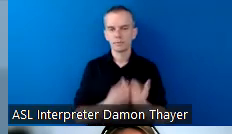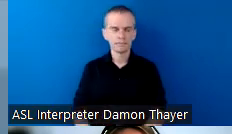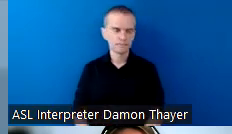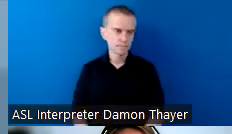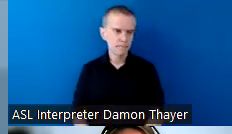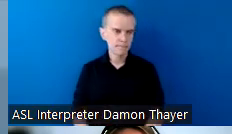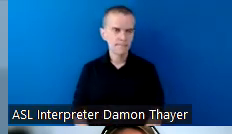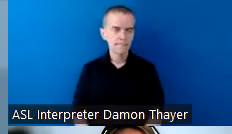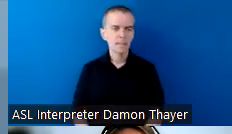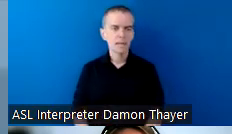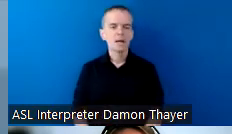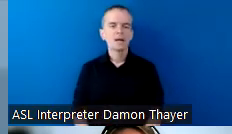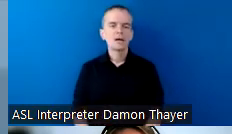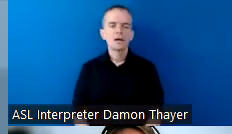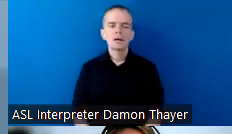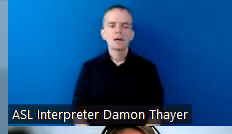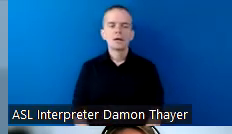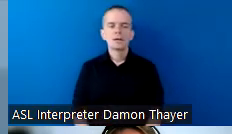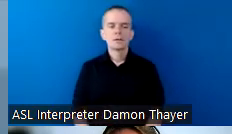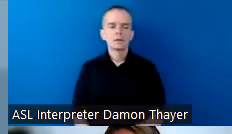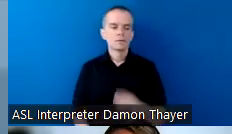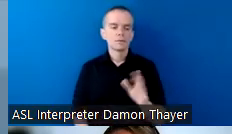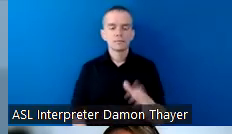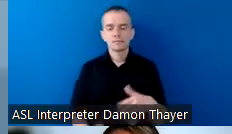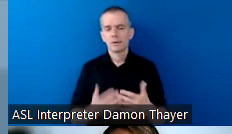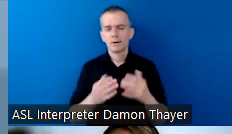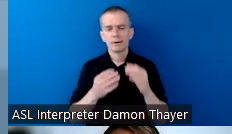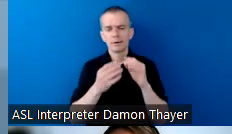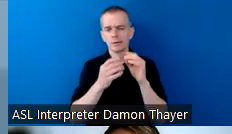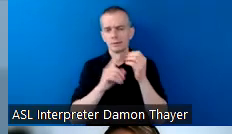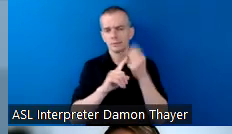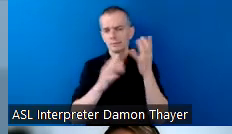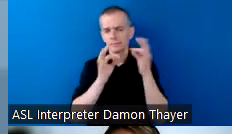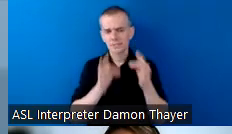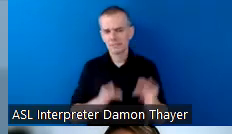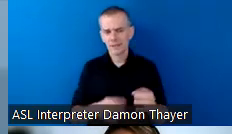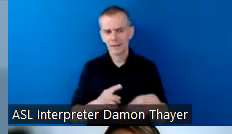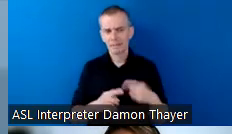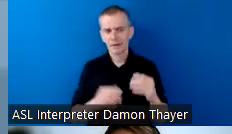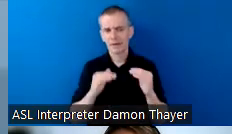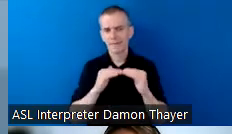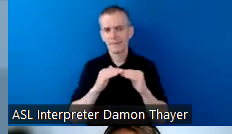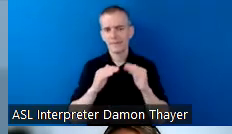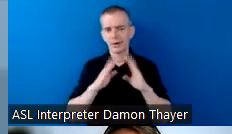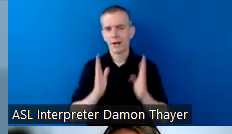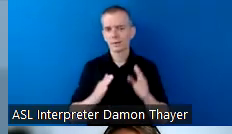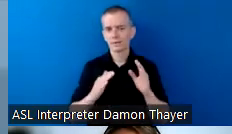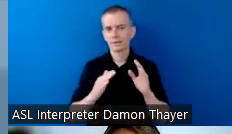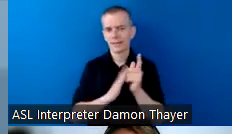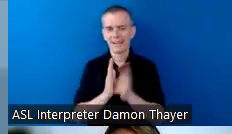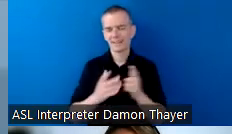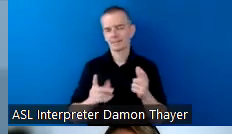So I'm not going to go over all of the gory details of Fair Housing Act because that has been well covered, at least on this particular